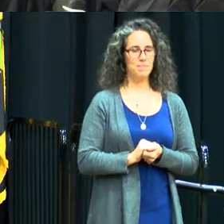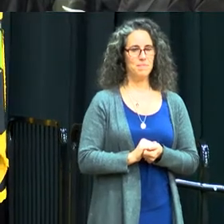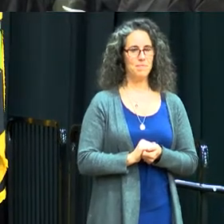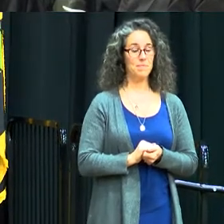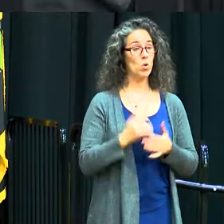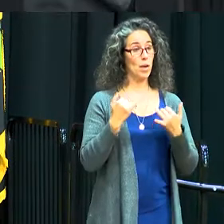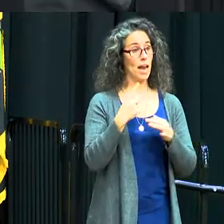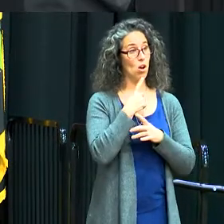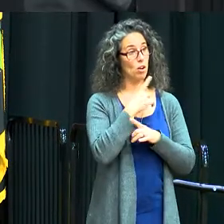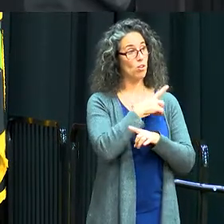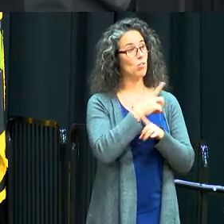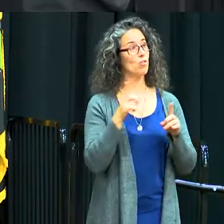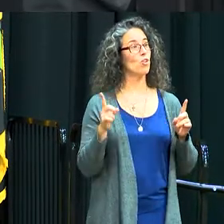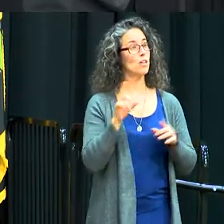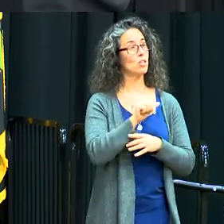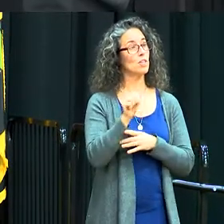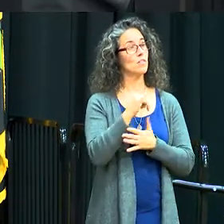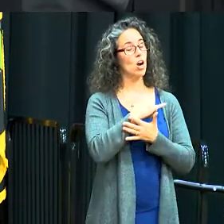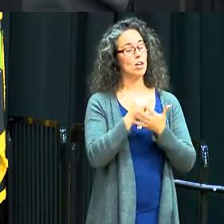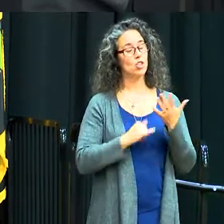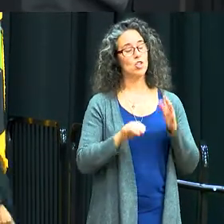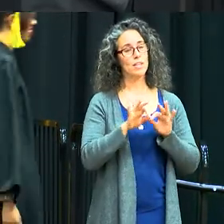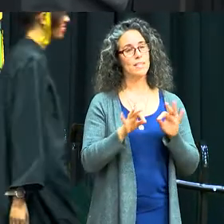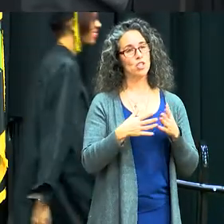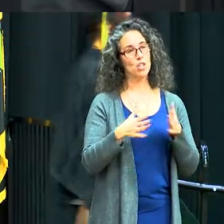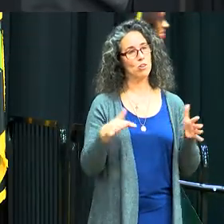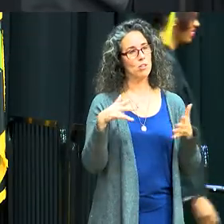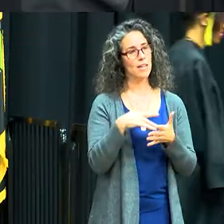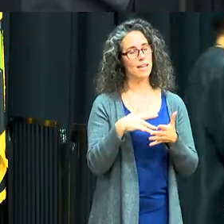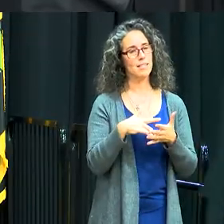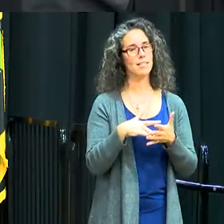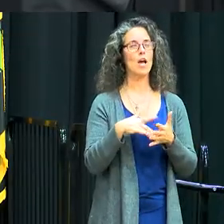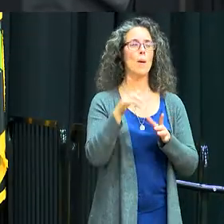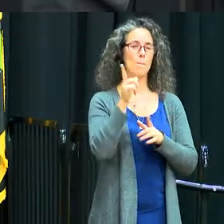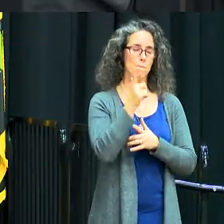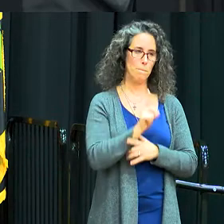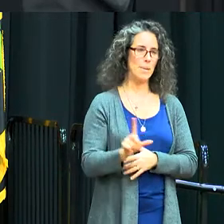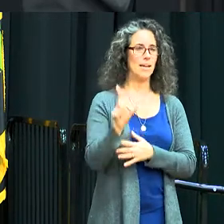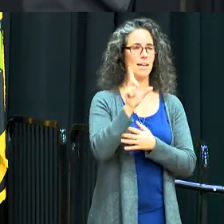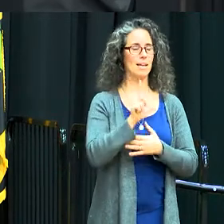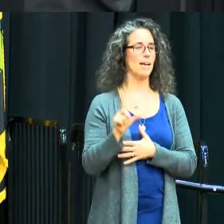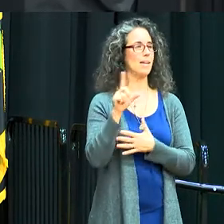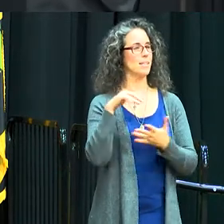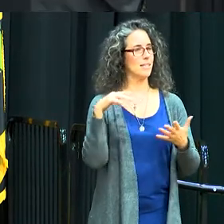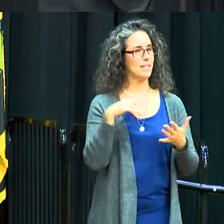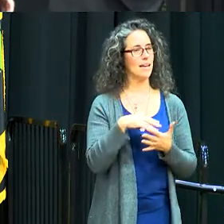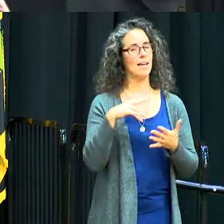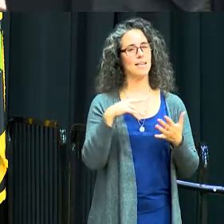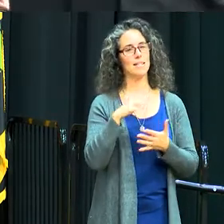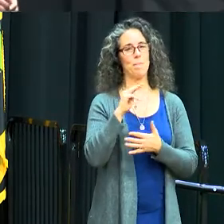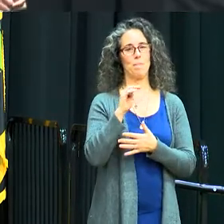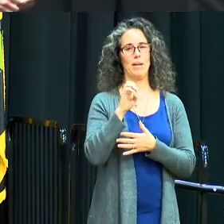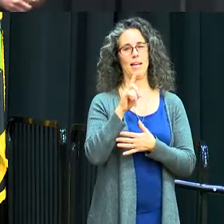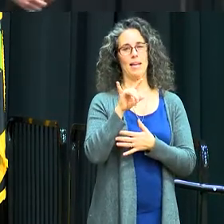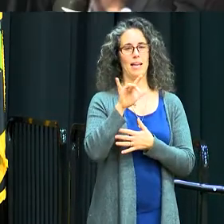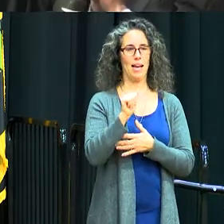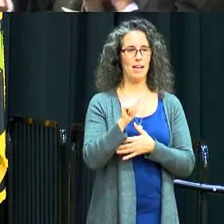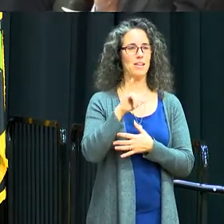We now confer the Associate of Arts degrees in General Studies, Media Studies, Brianna Marie Tomlinson, High Honors.